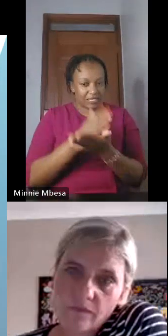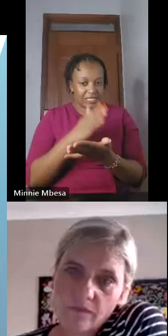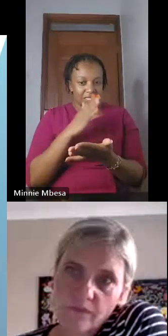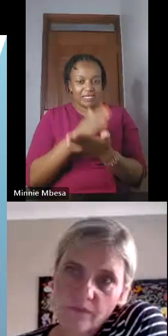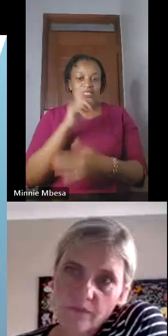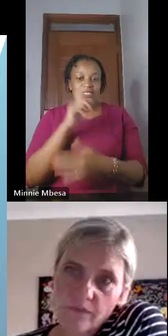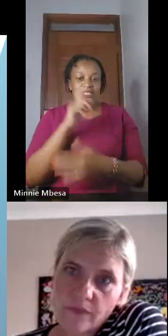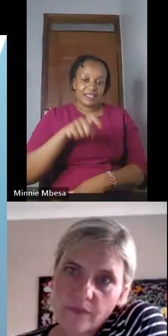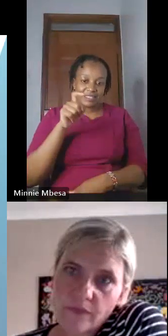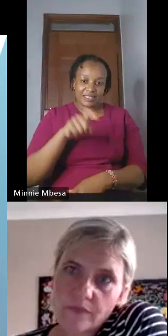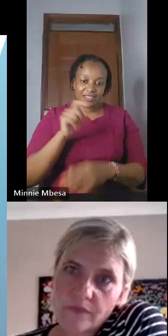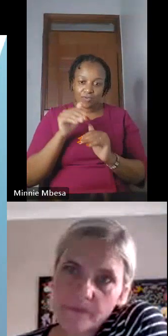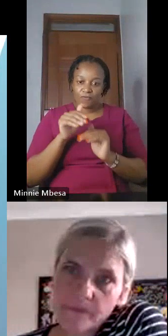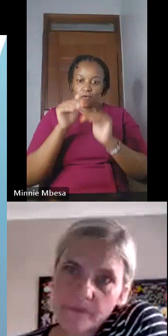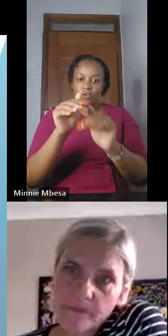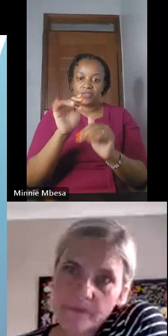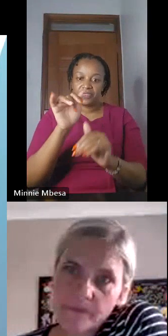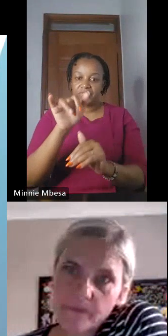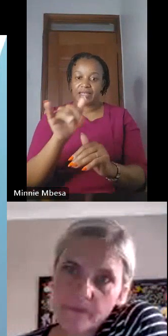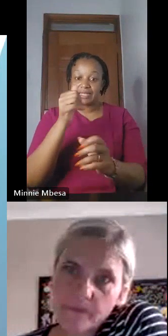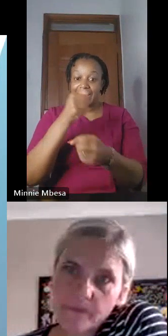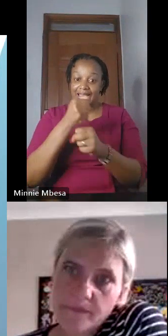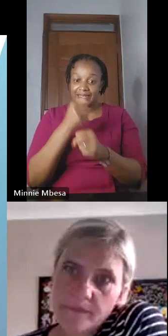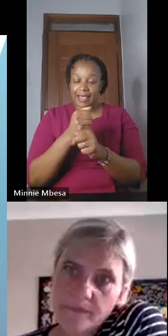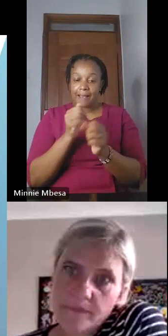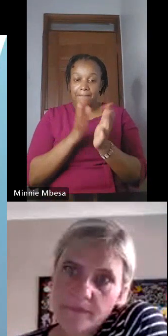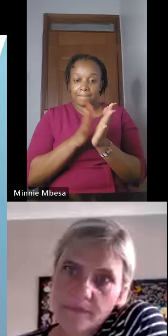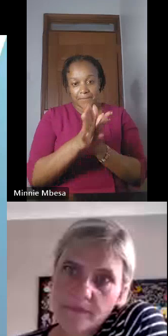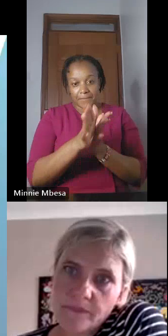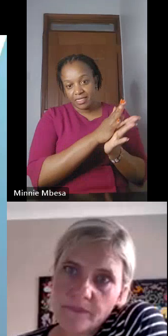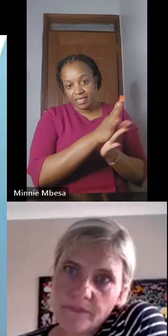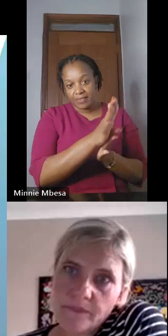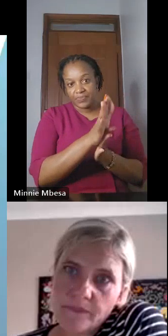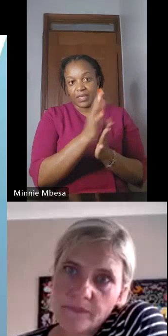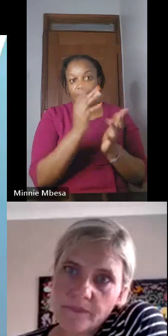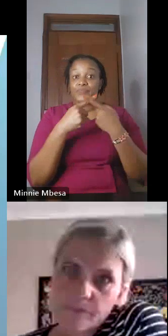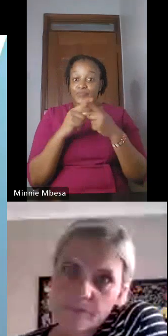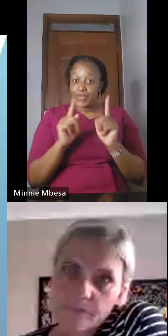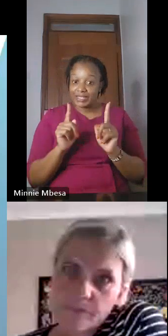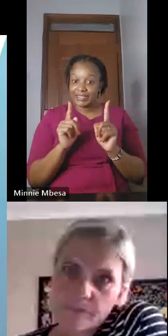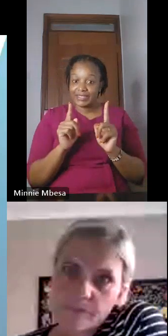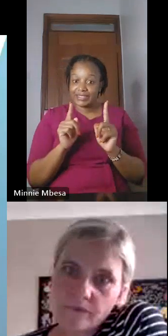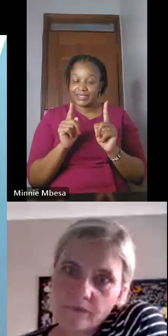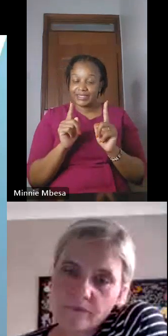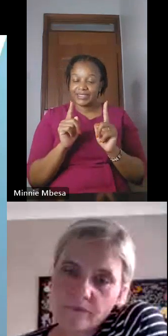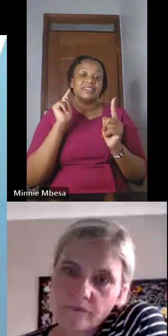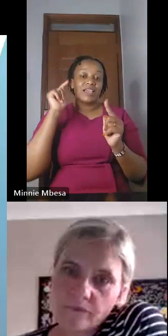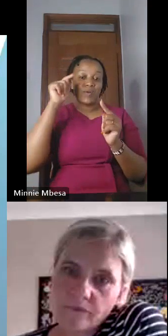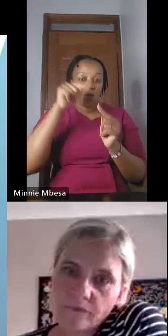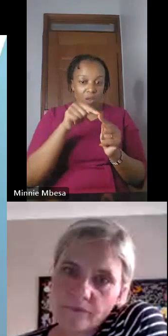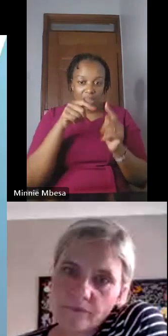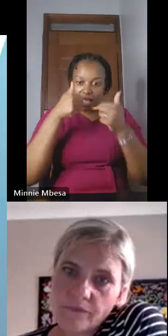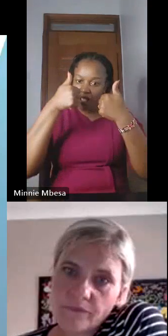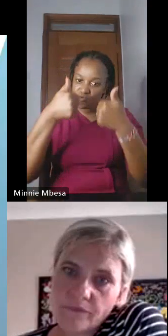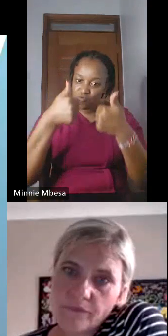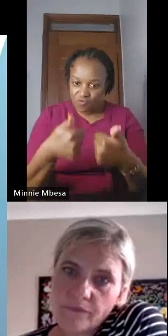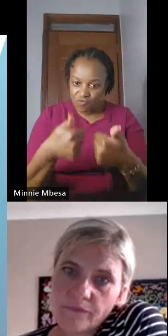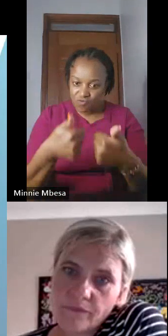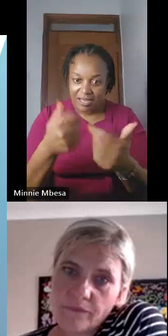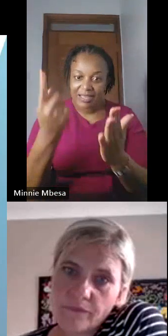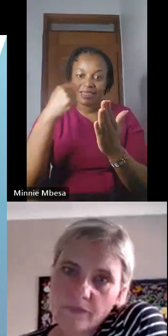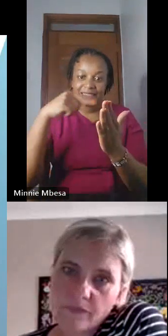that career path. However, Yes. the person, the intentions, they are good, they are in the right place.